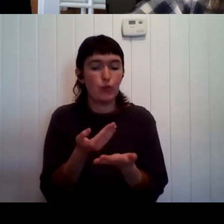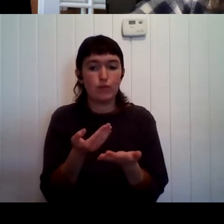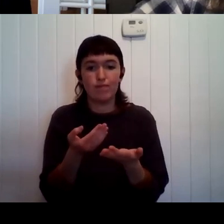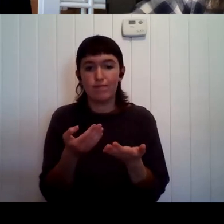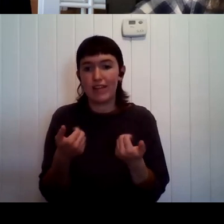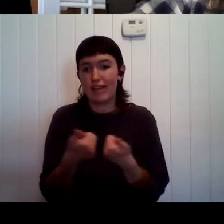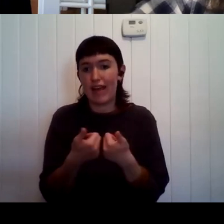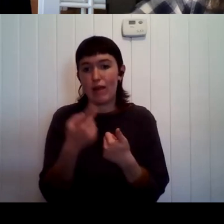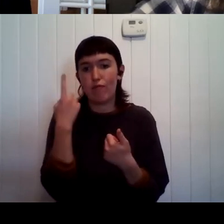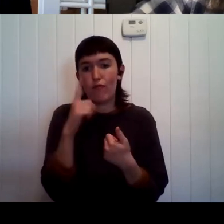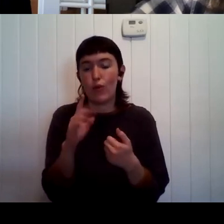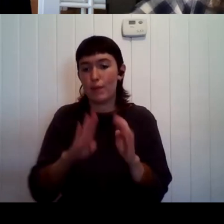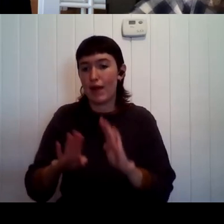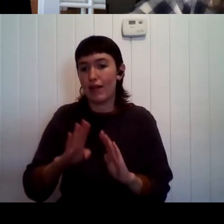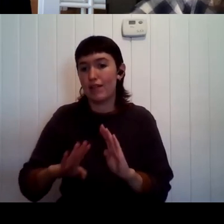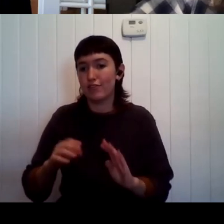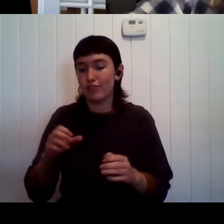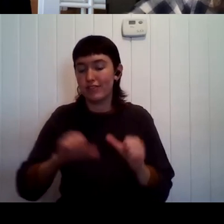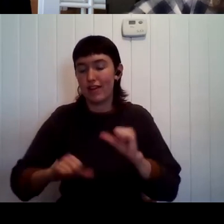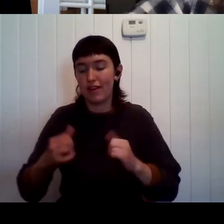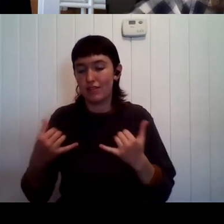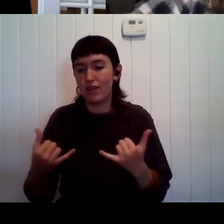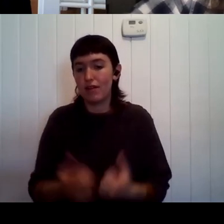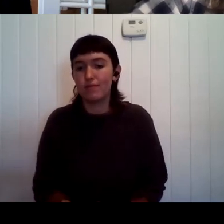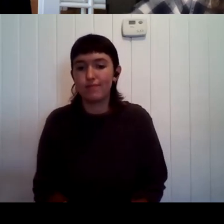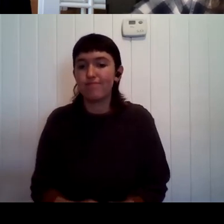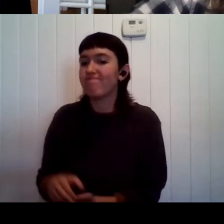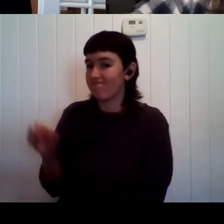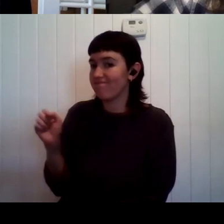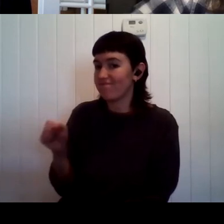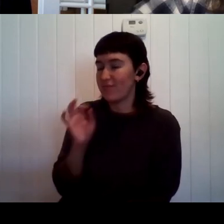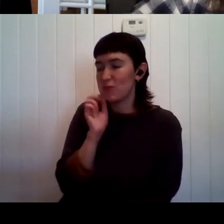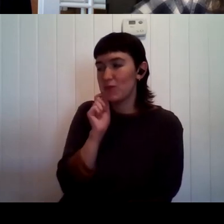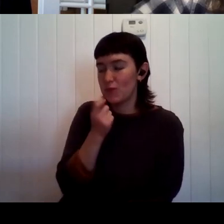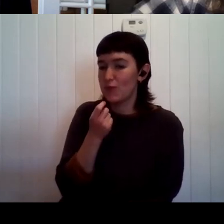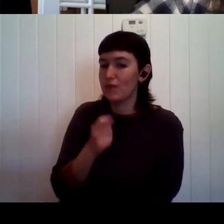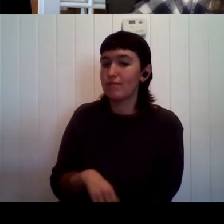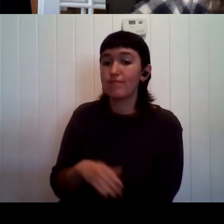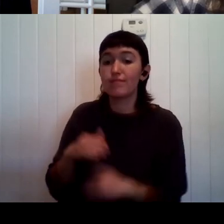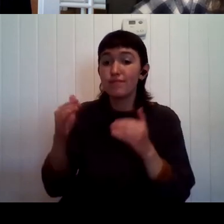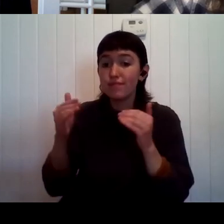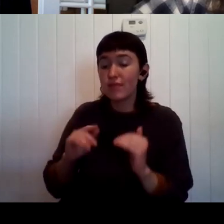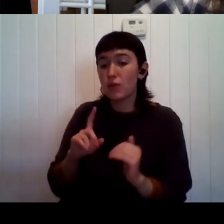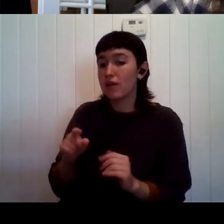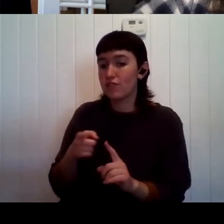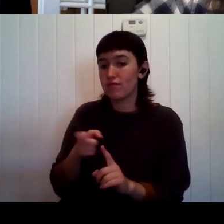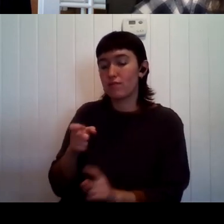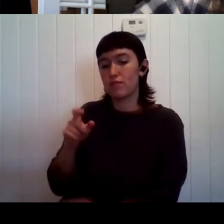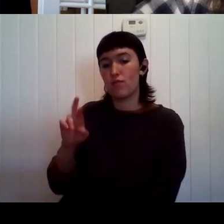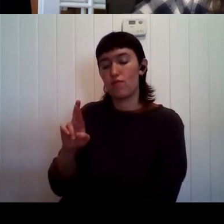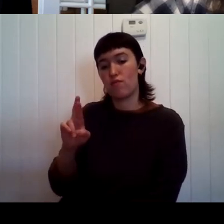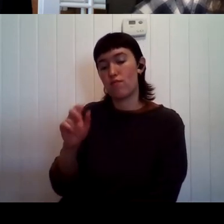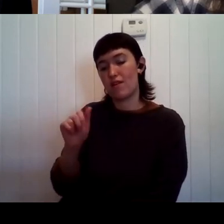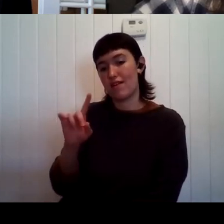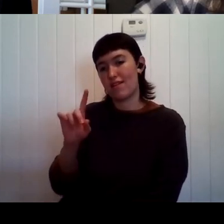for biological sciences right now. Really exciting. It's really, really cool. Awesome. The next question is from Rydar. How do diseases